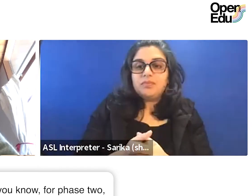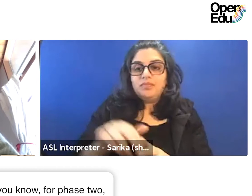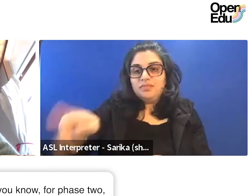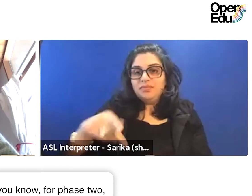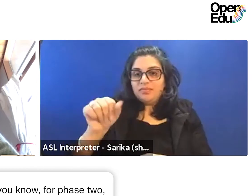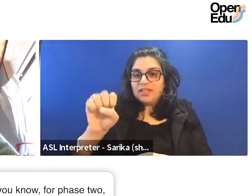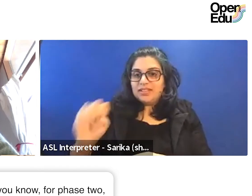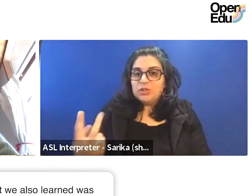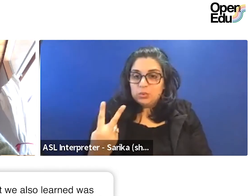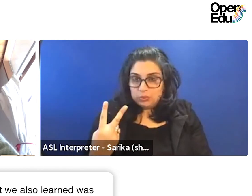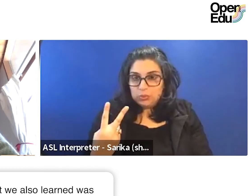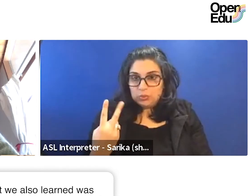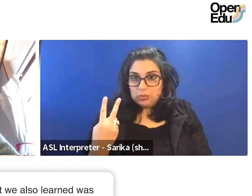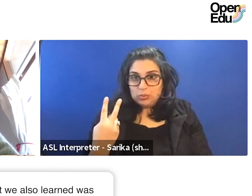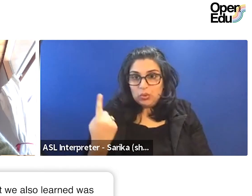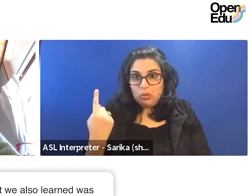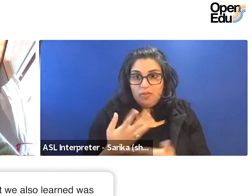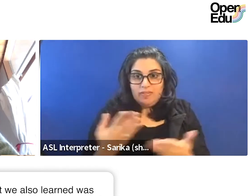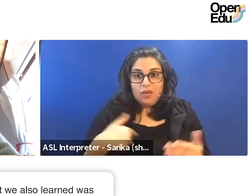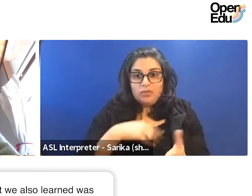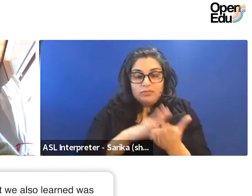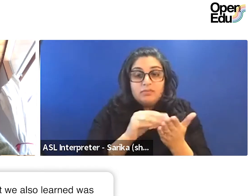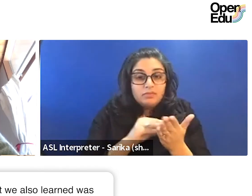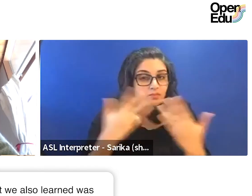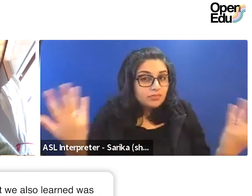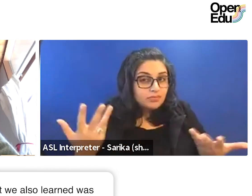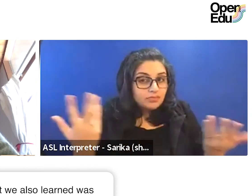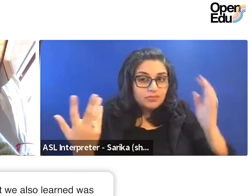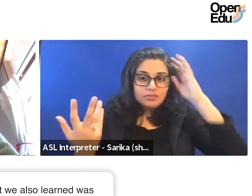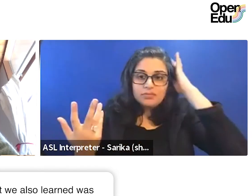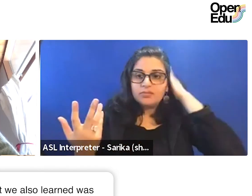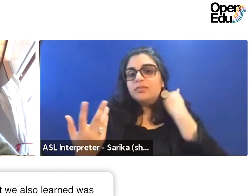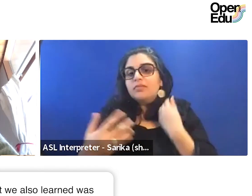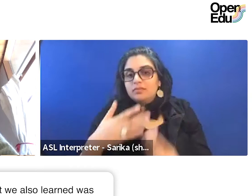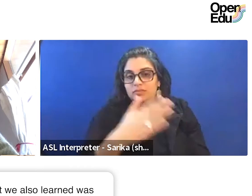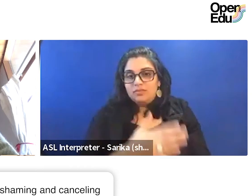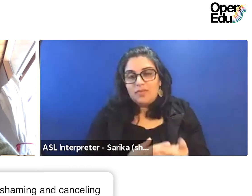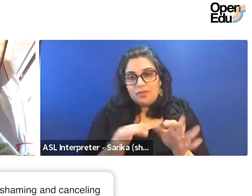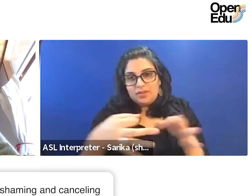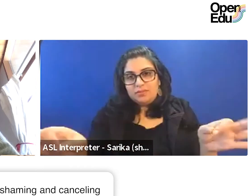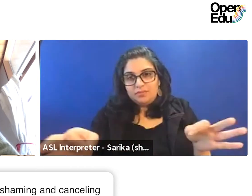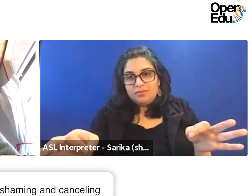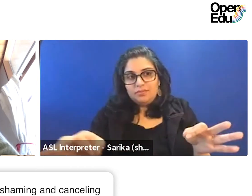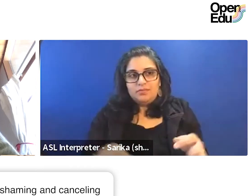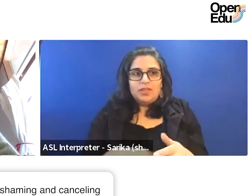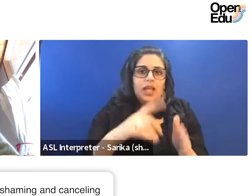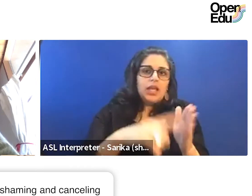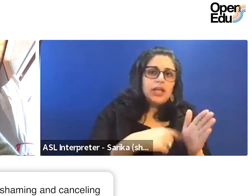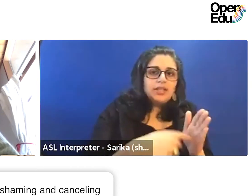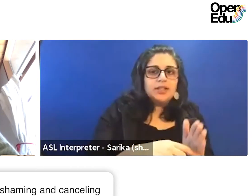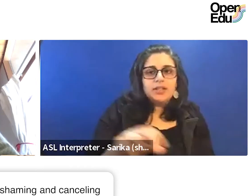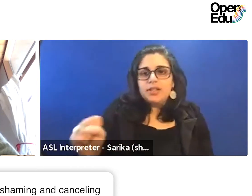think one of the things that we also learned was some of this language, right? Like shaming and